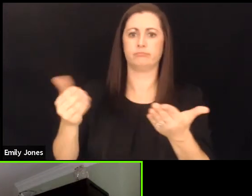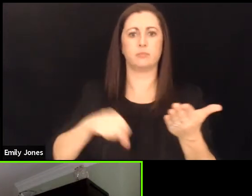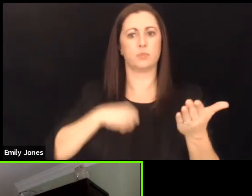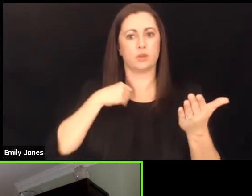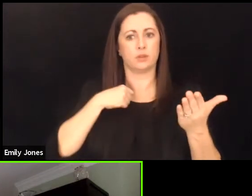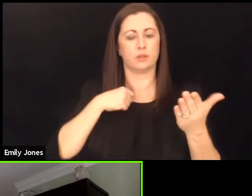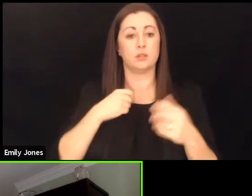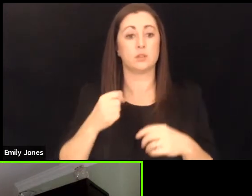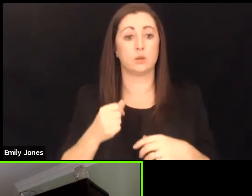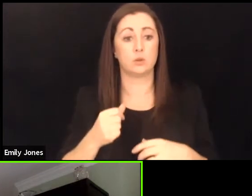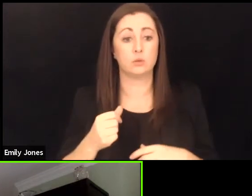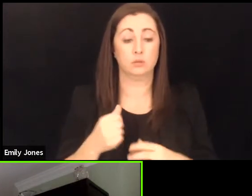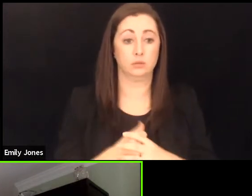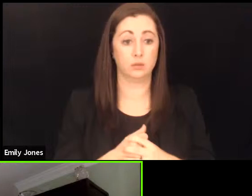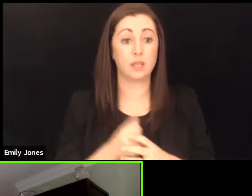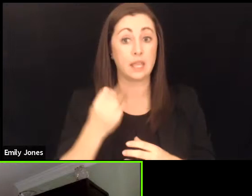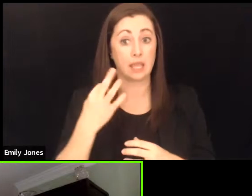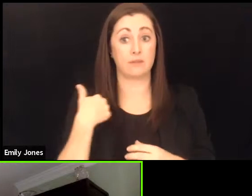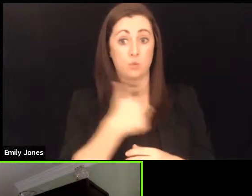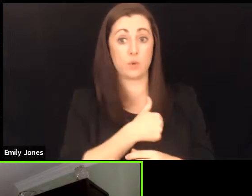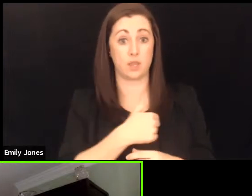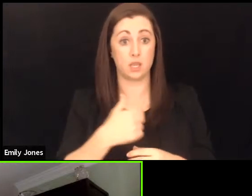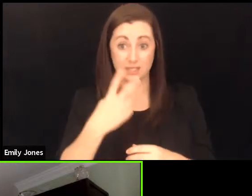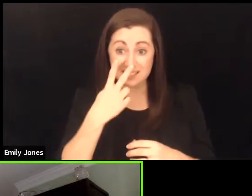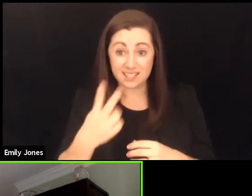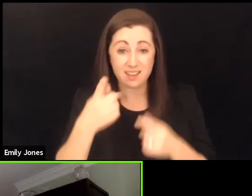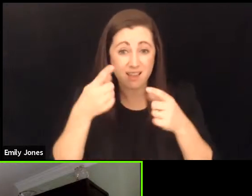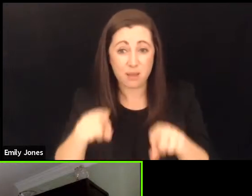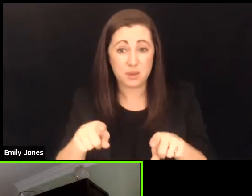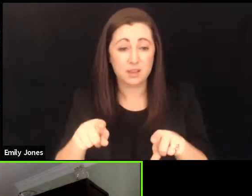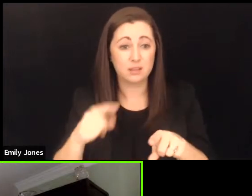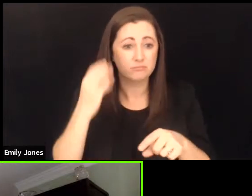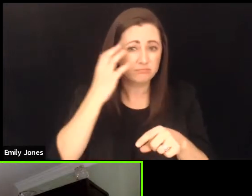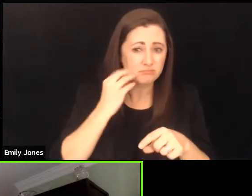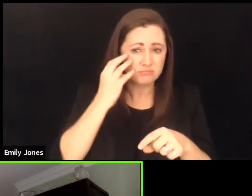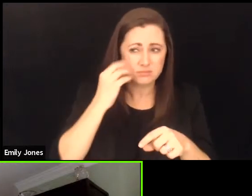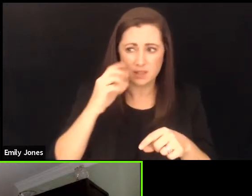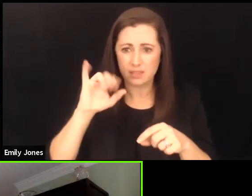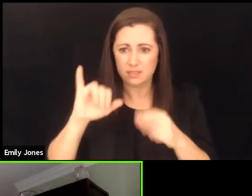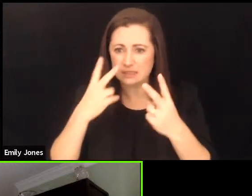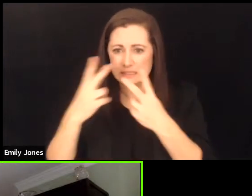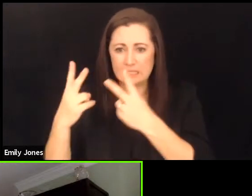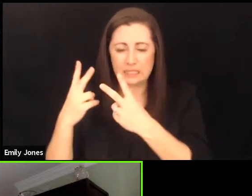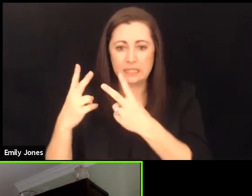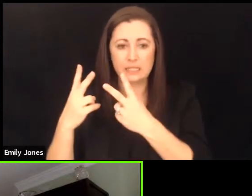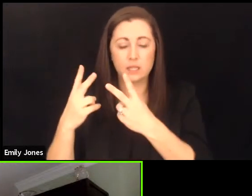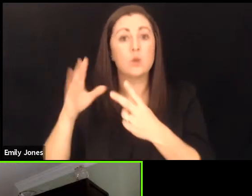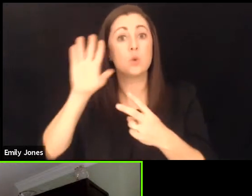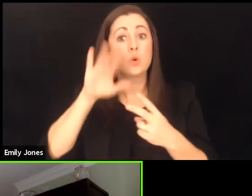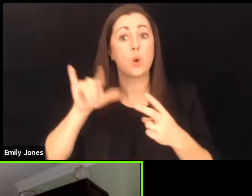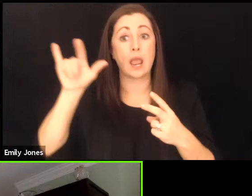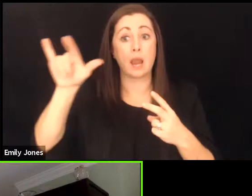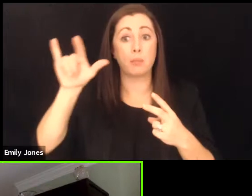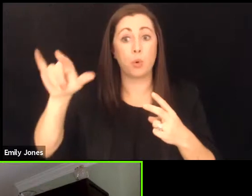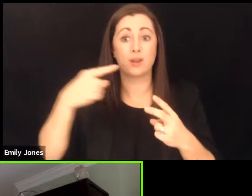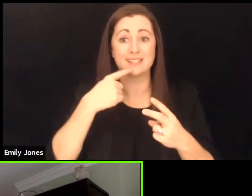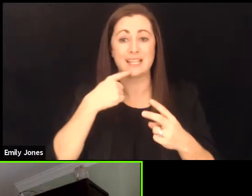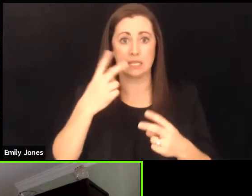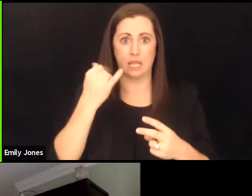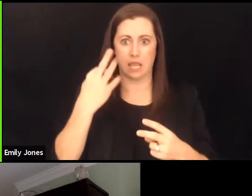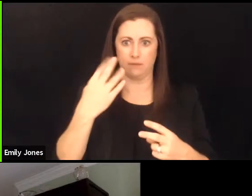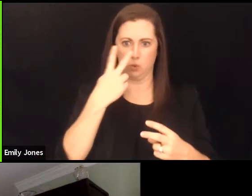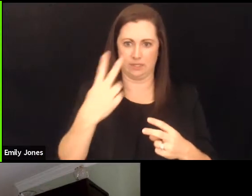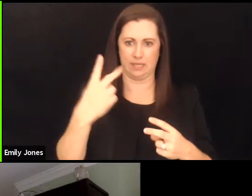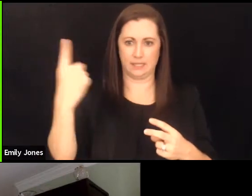run across it, you know, there's, as you go through airports, you know, you see those signs, if you see something, say something.